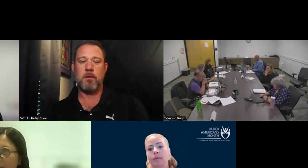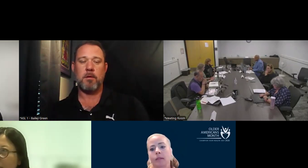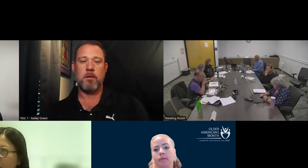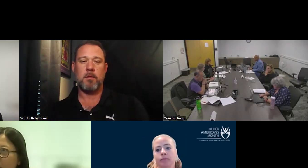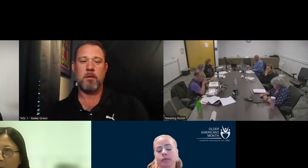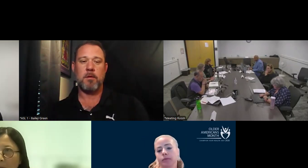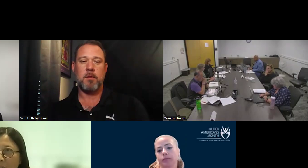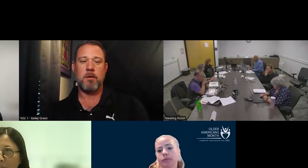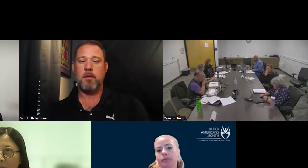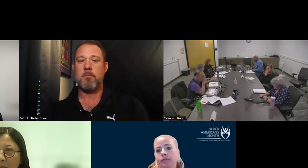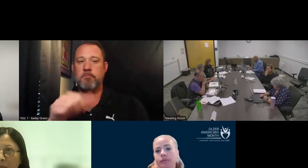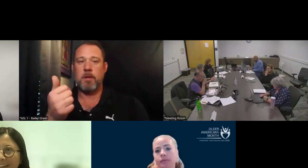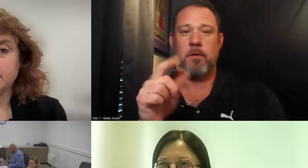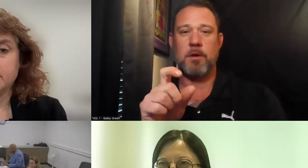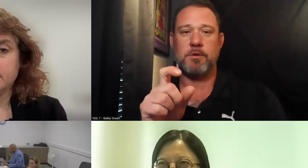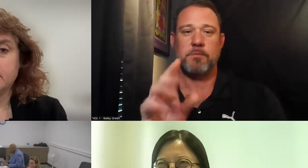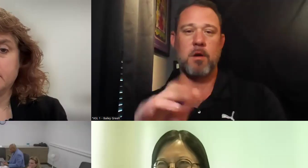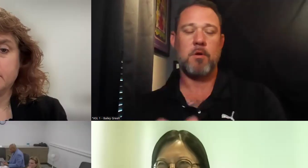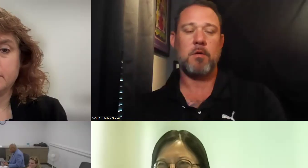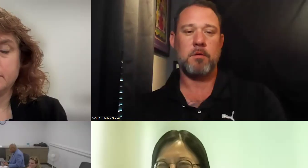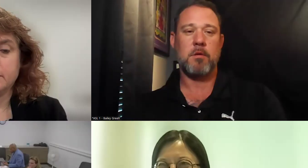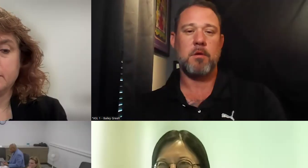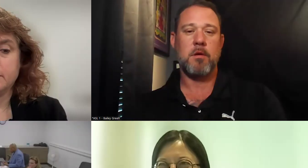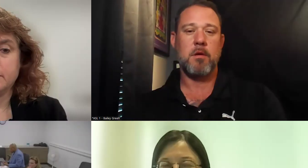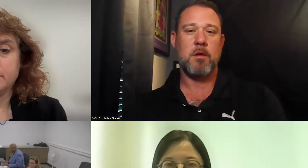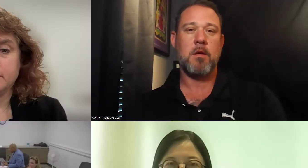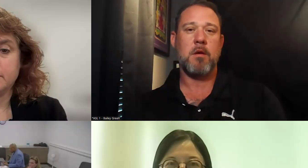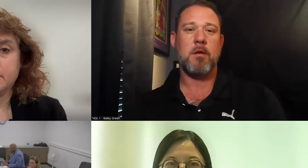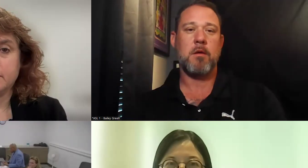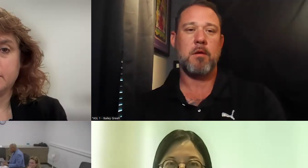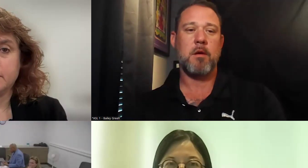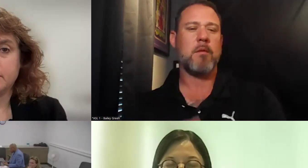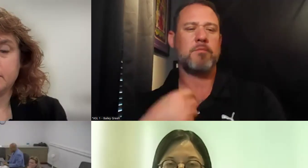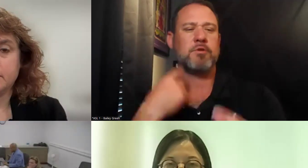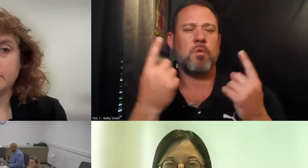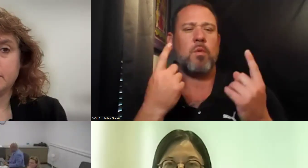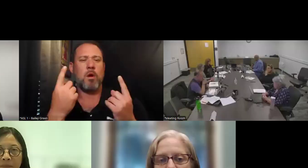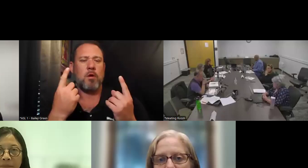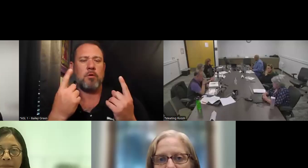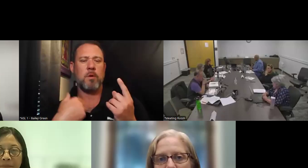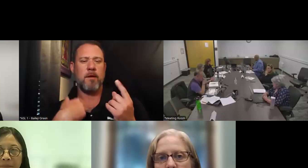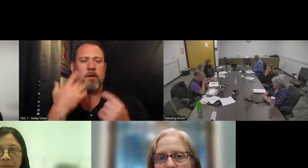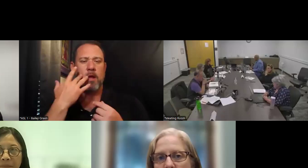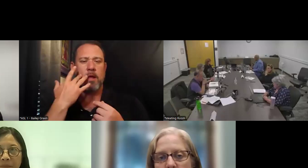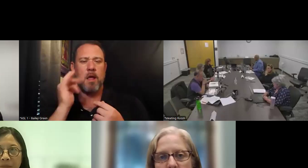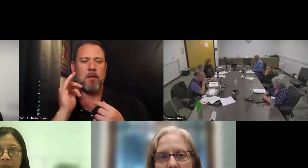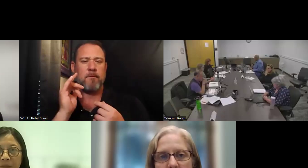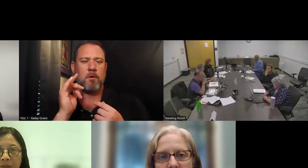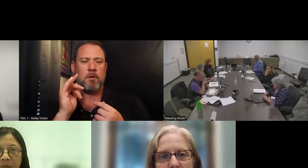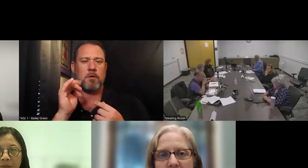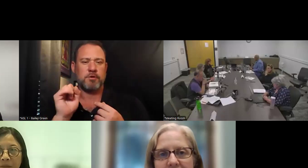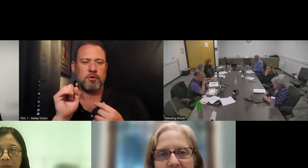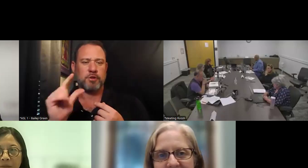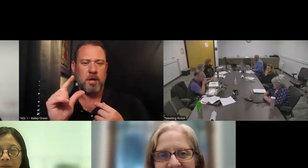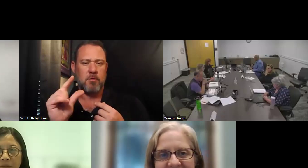All right, any other questions? Oh, Barbara? I'm just wondering, we have a California Surgeon General, right?